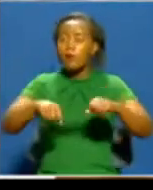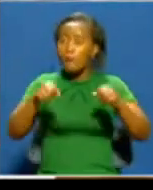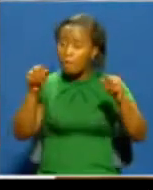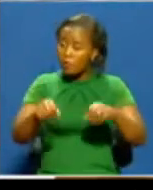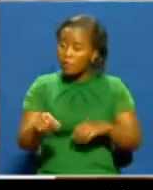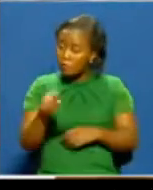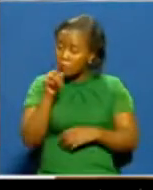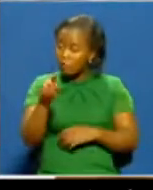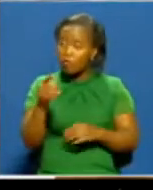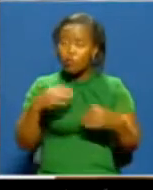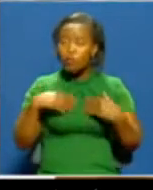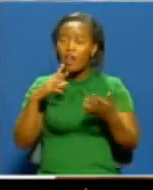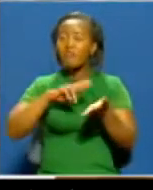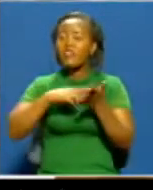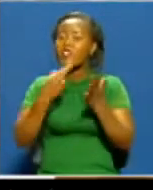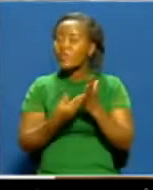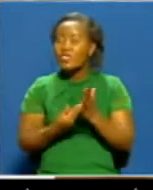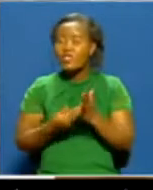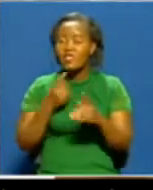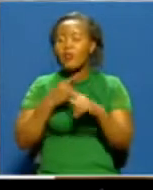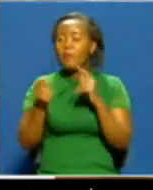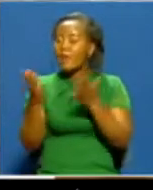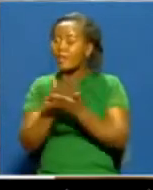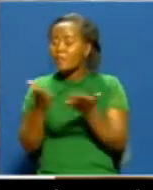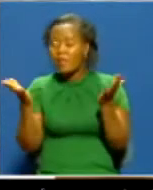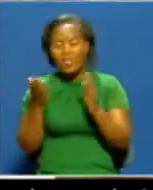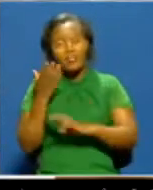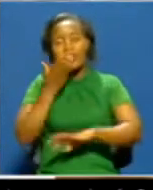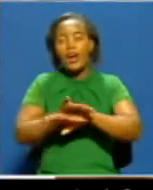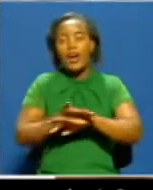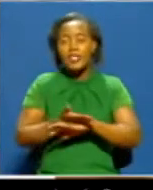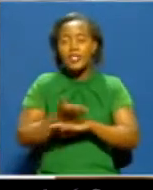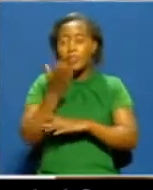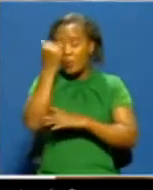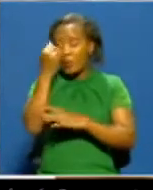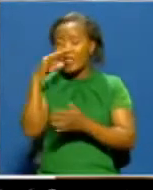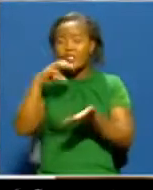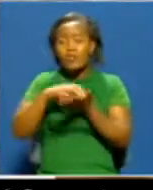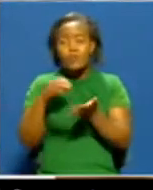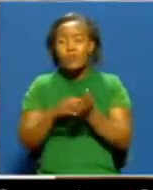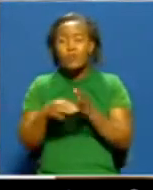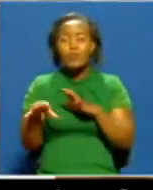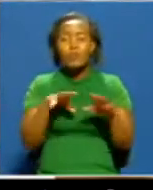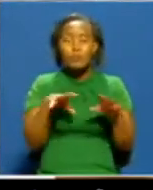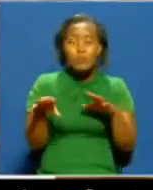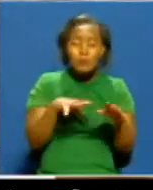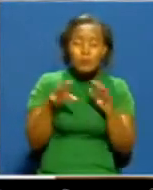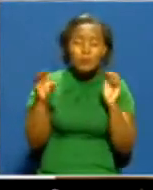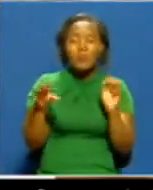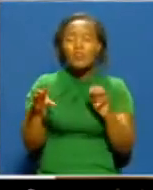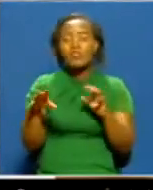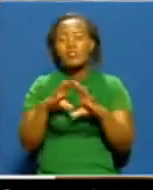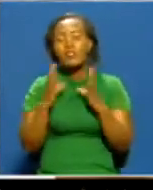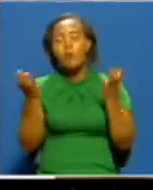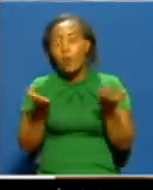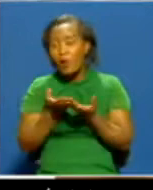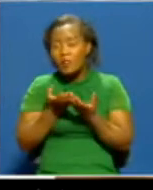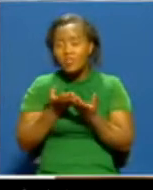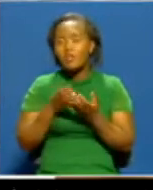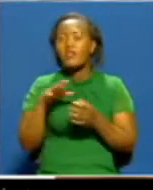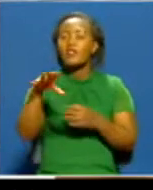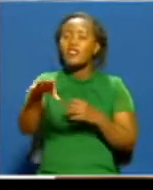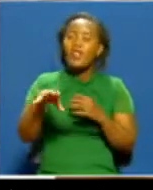resources, but you don't get the products because of the situation across the world. Transport is a problem, hoarding is a